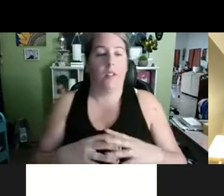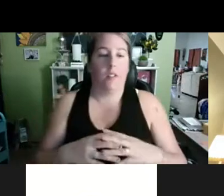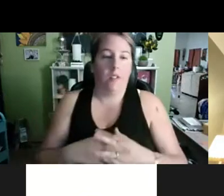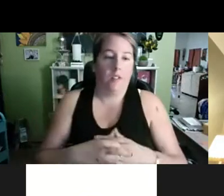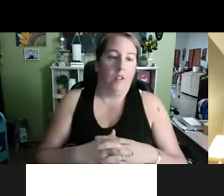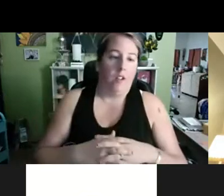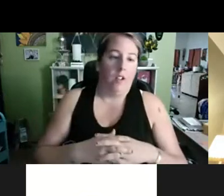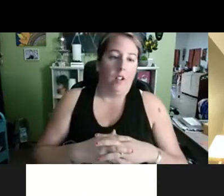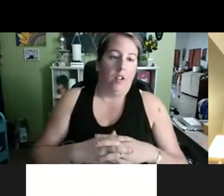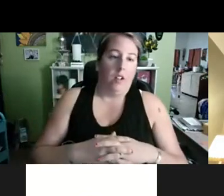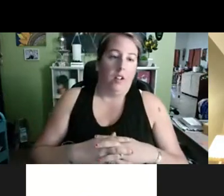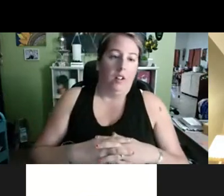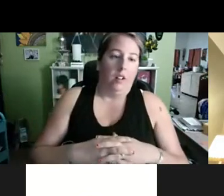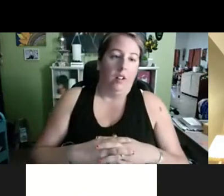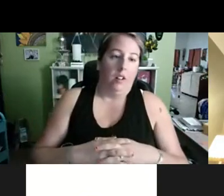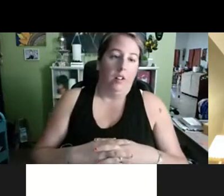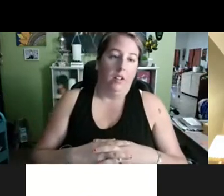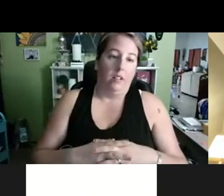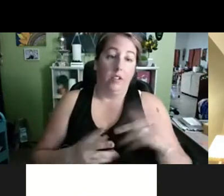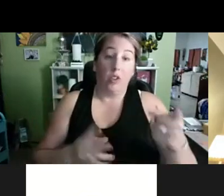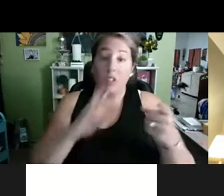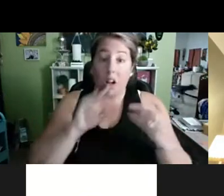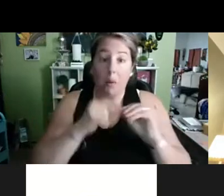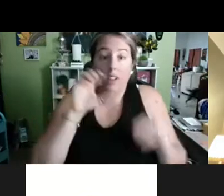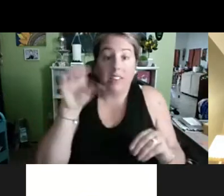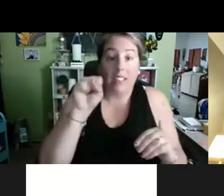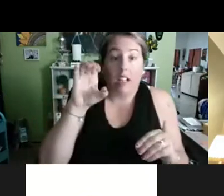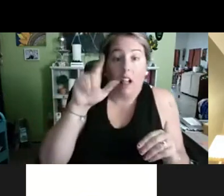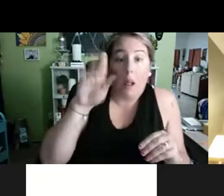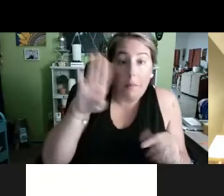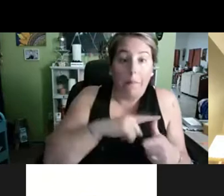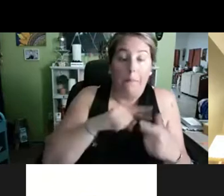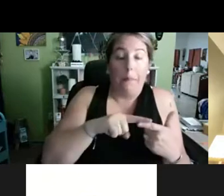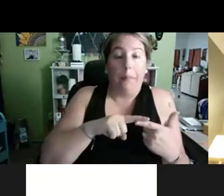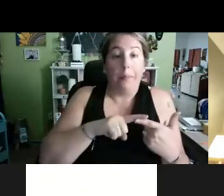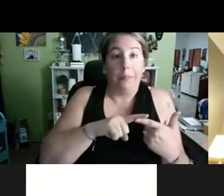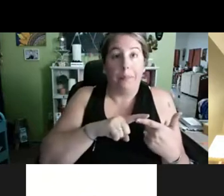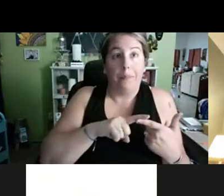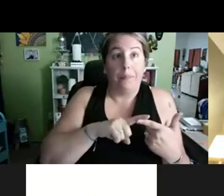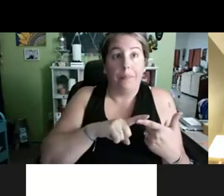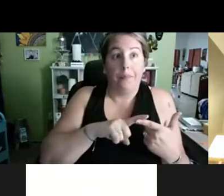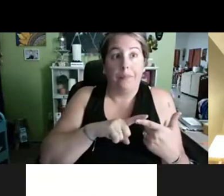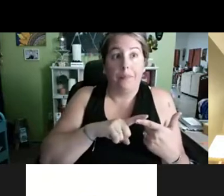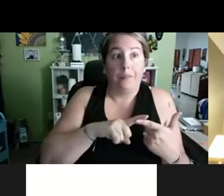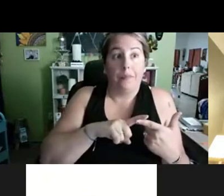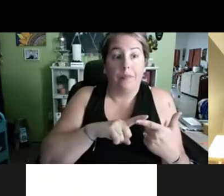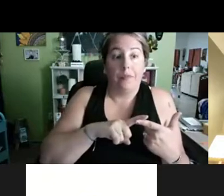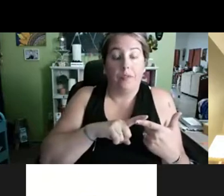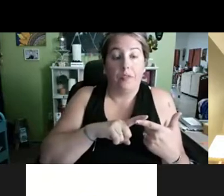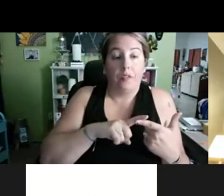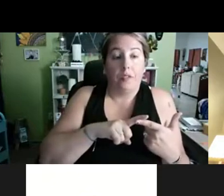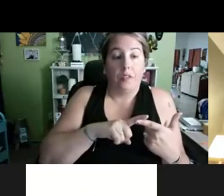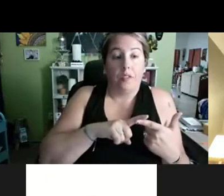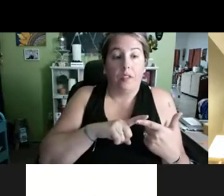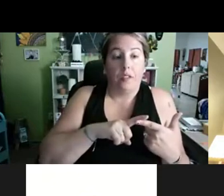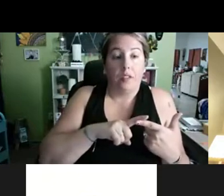knows? You could talk about Scentsy Club. You could, there's so